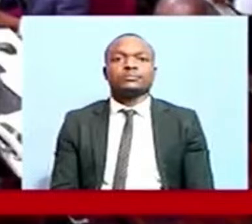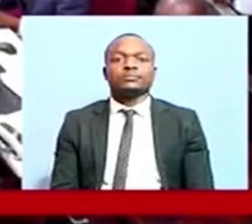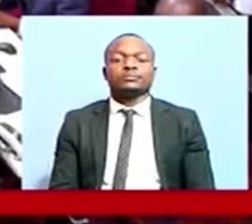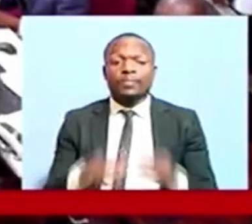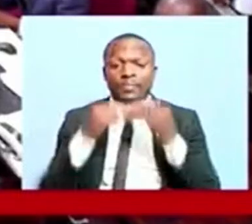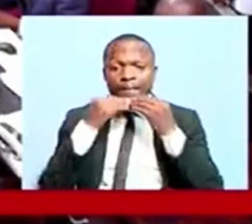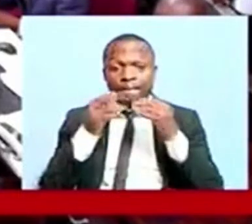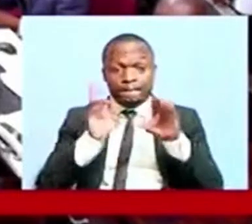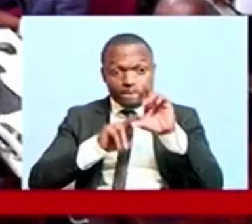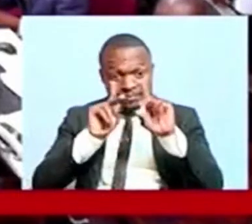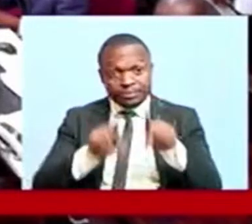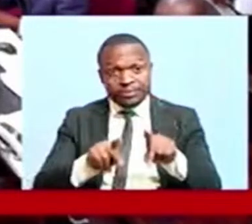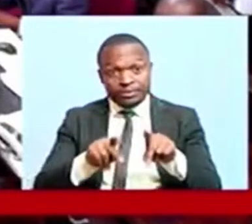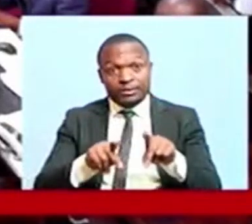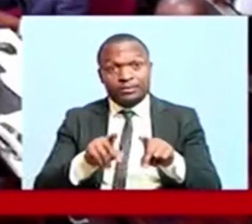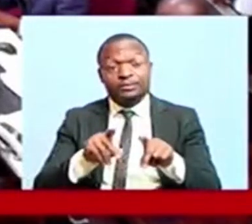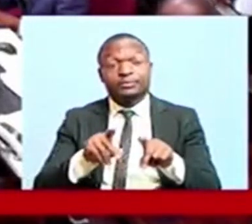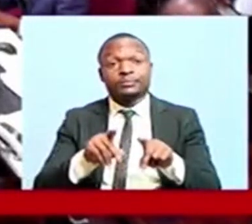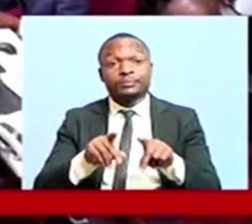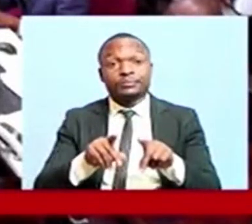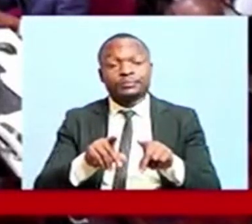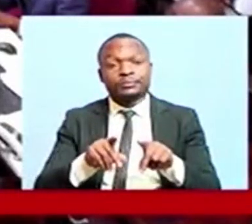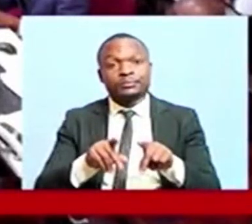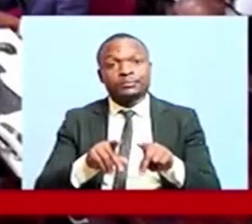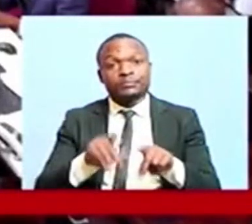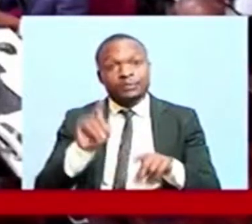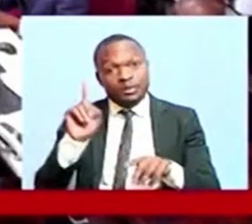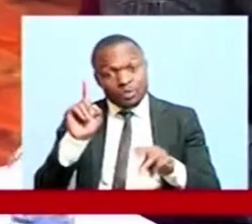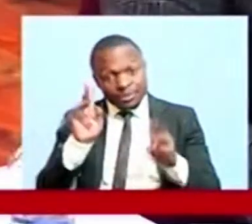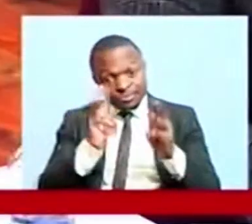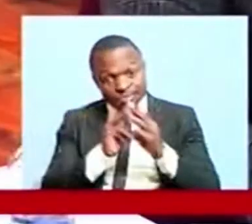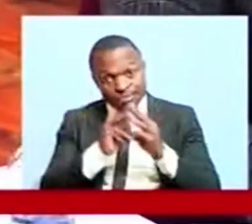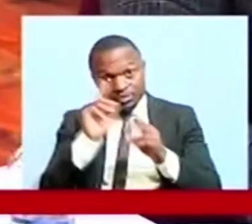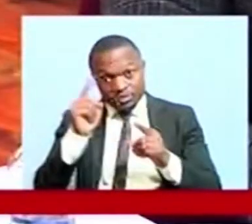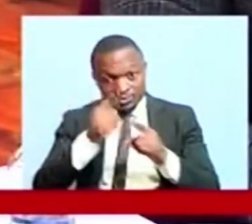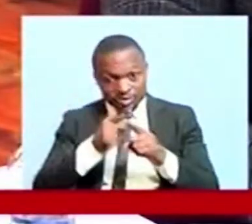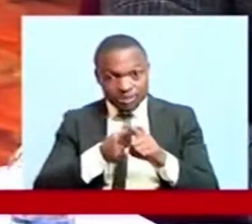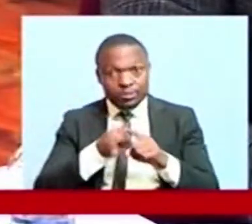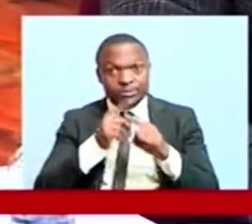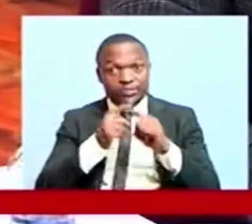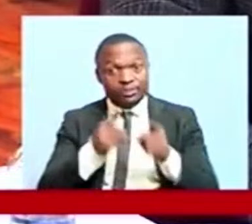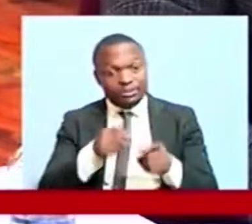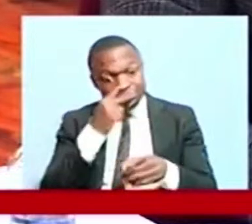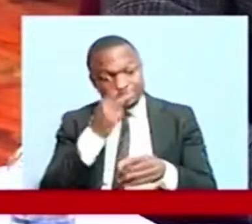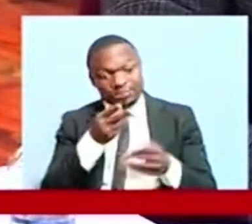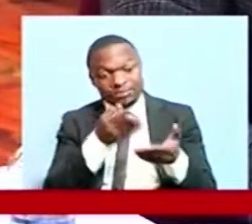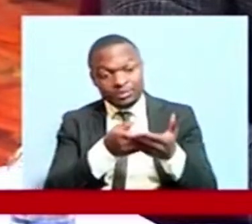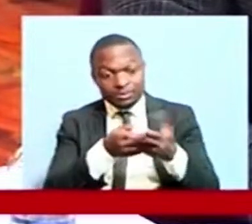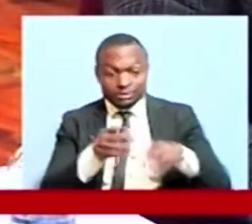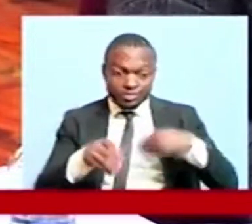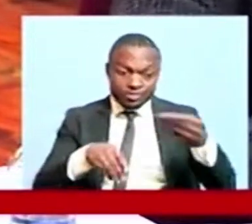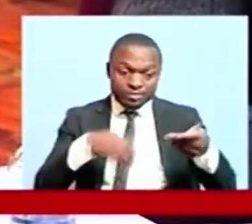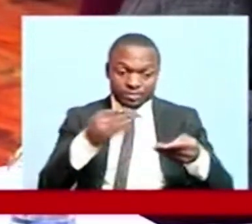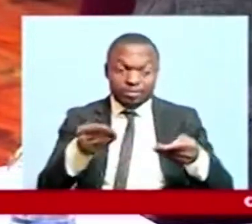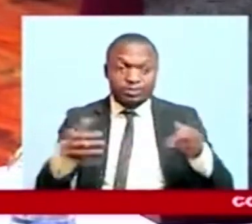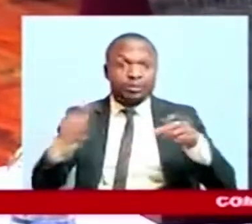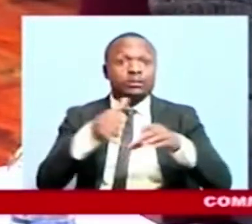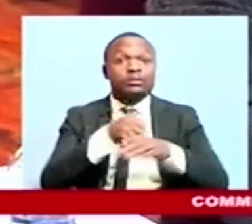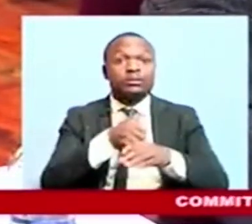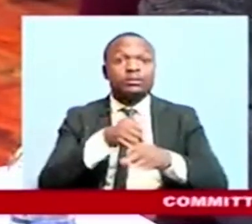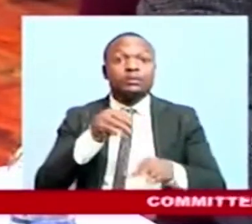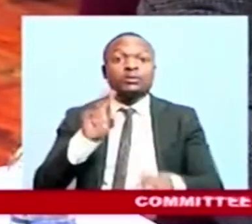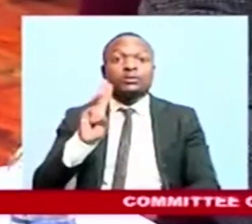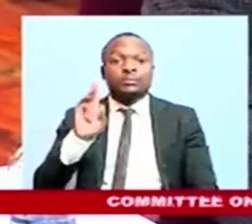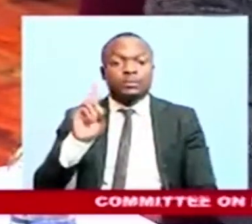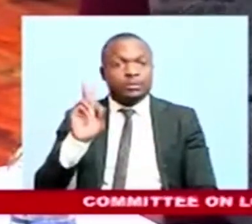Thank you, Chair. We are supposed to take at least one meeting in a month. But looking at this expenditure, Chair, it includes also